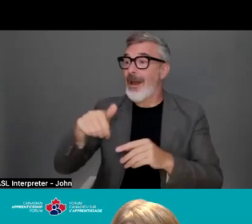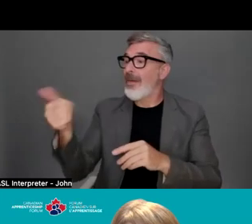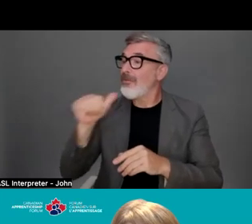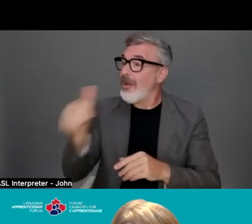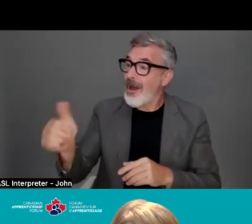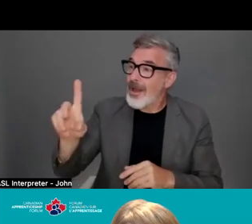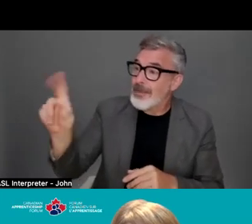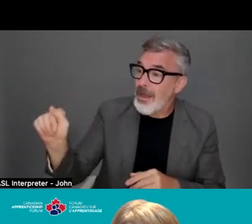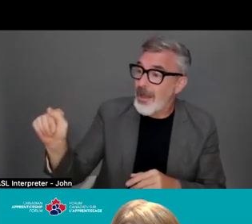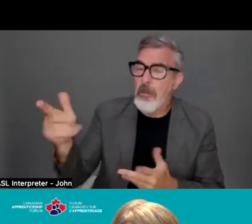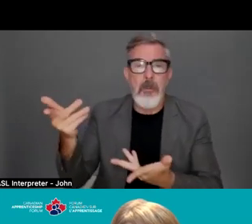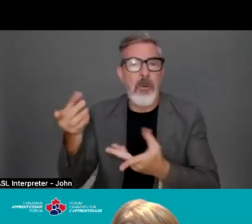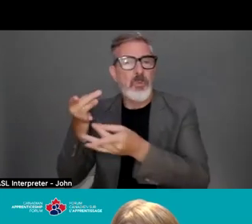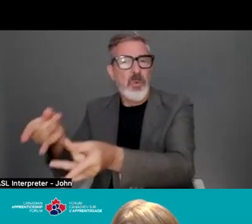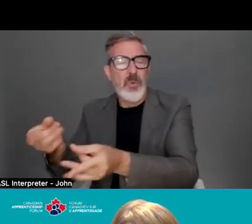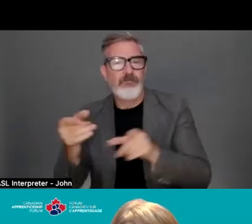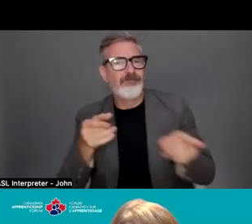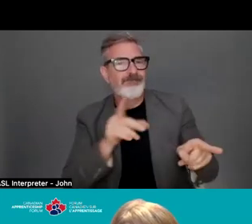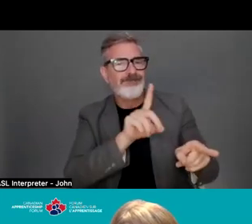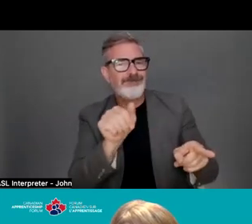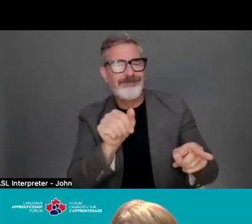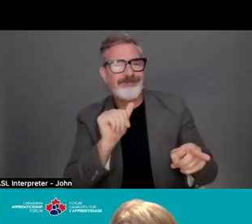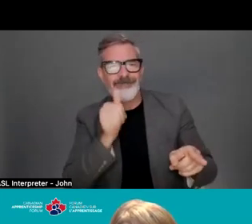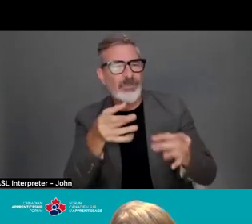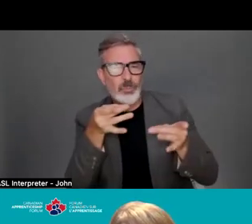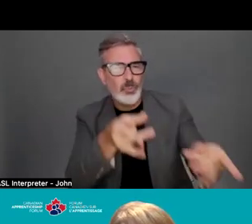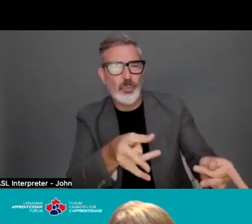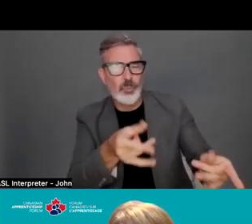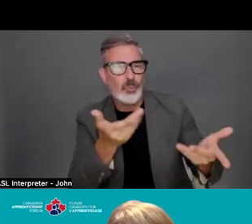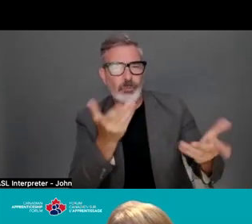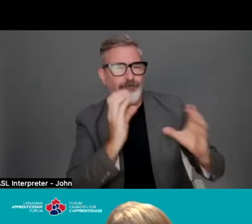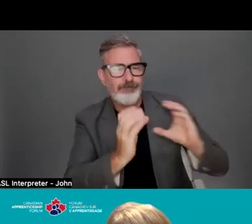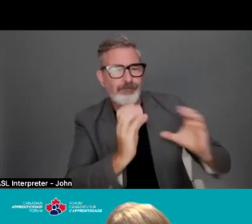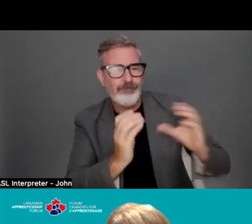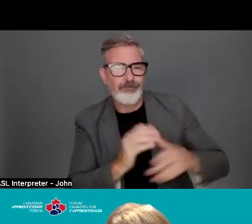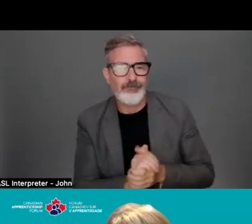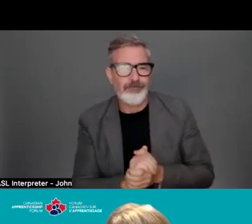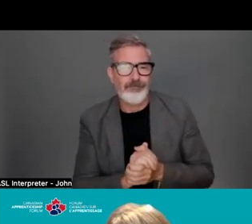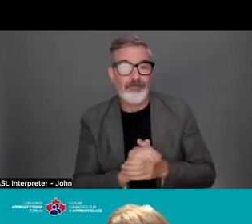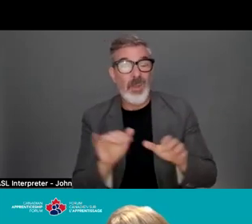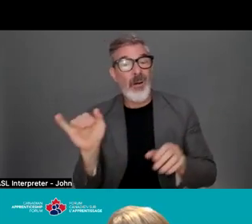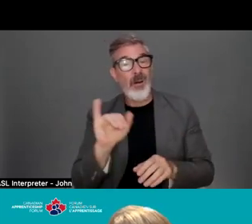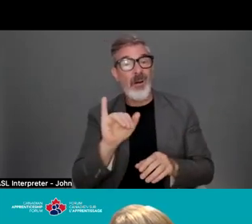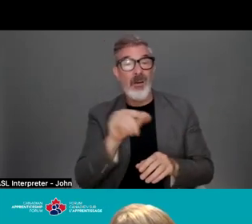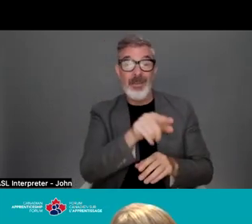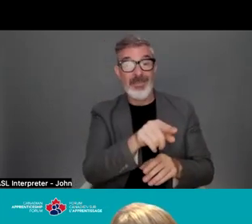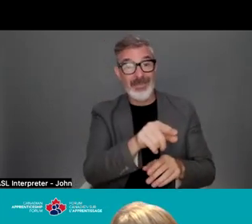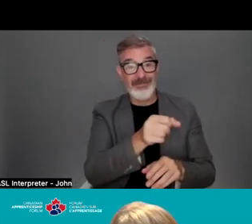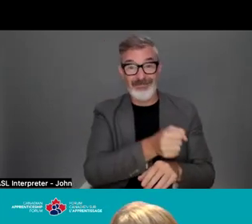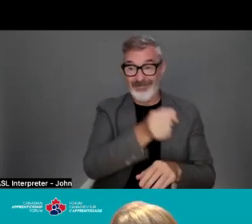with disabilities said they sense that they fit in at the workplace.